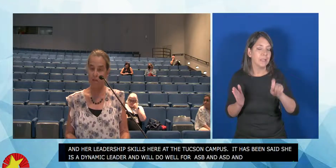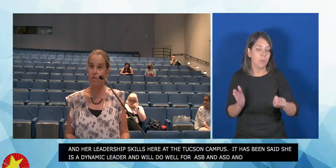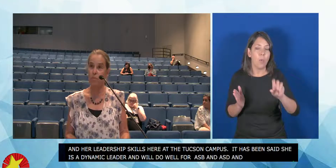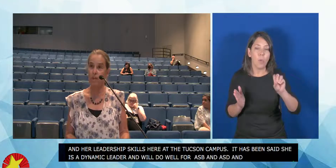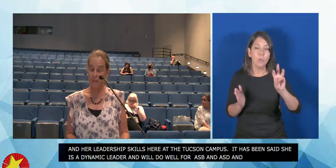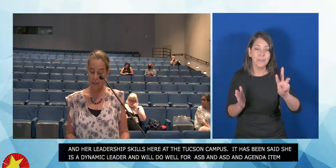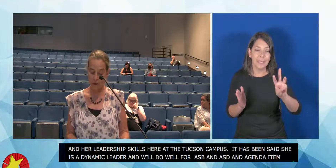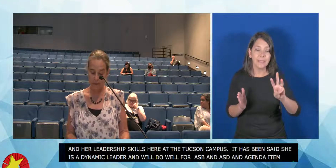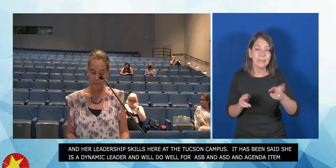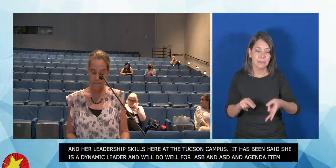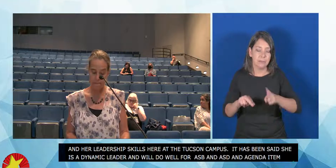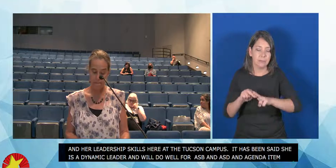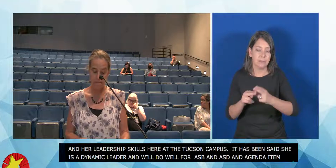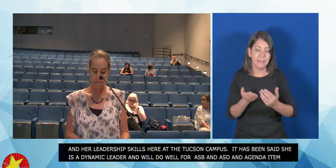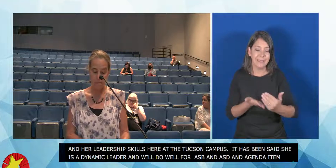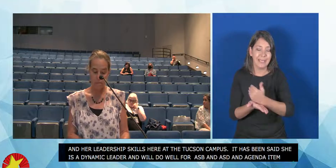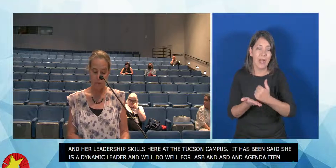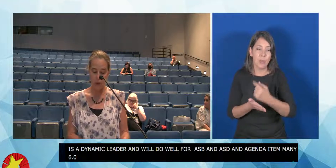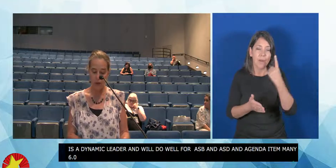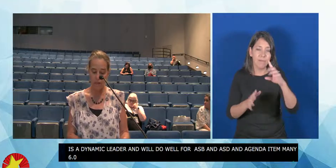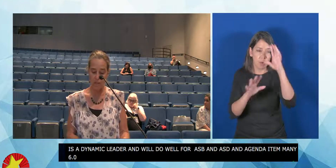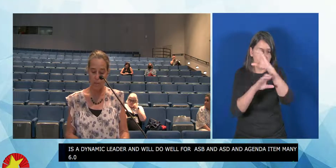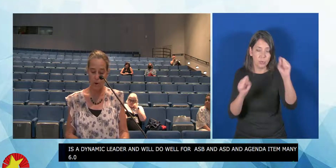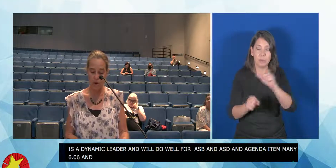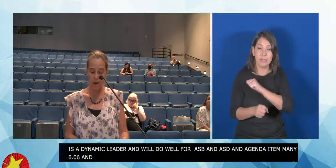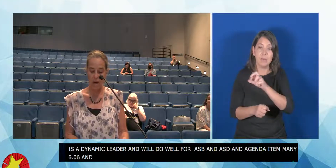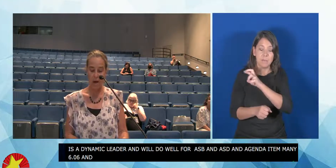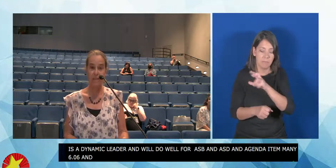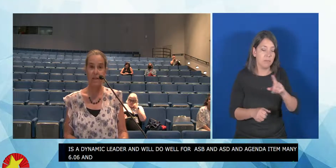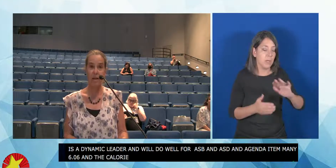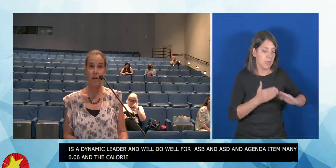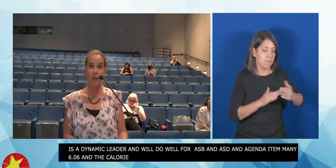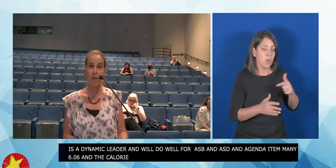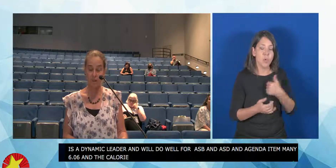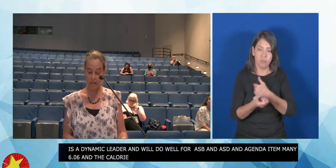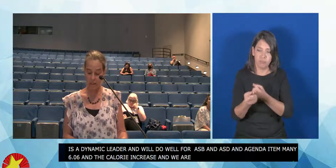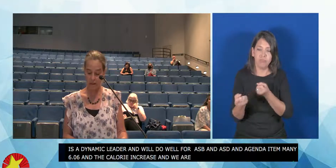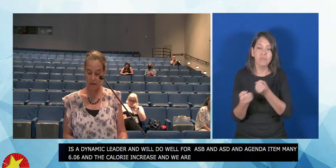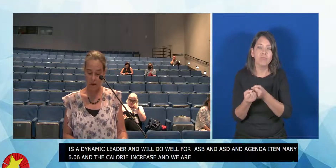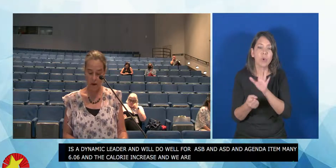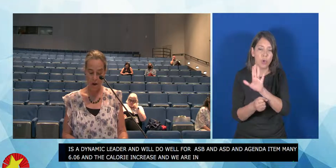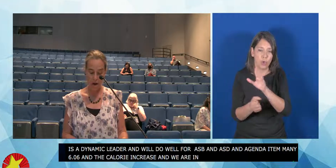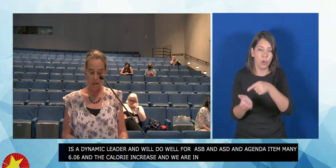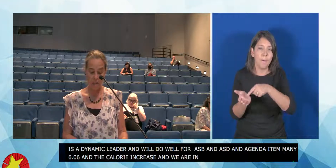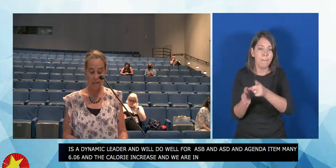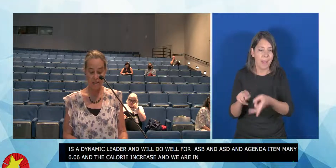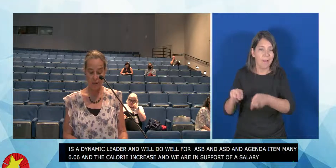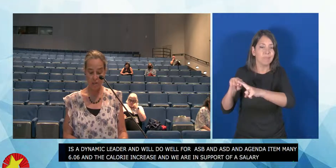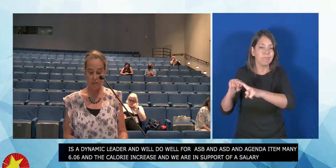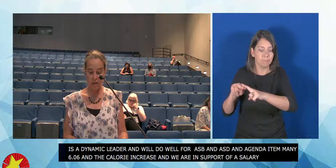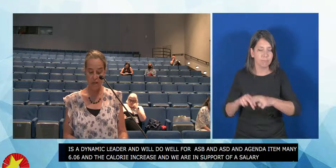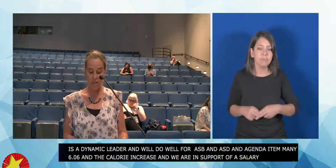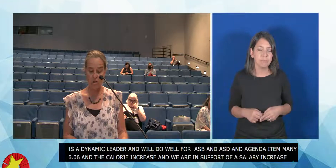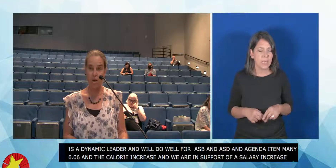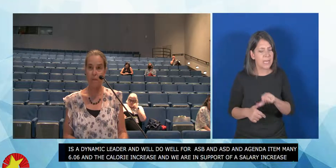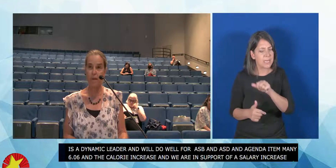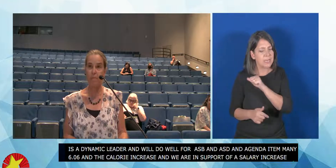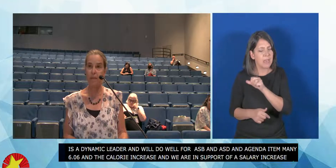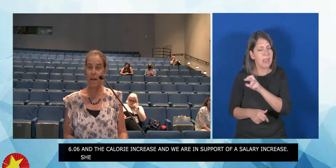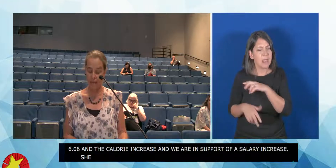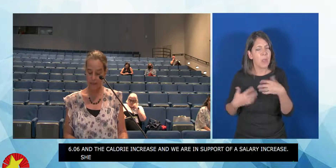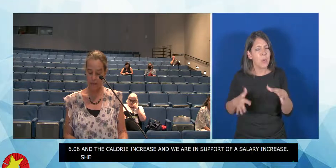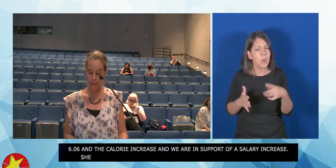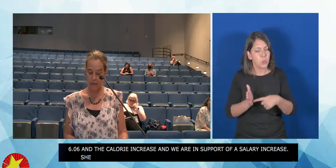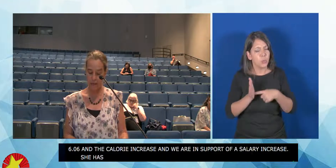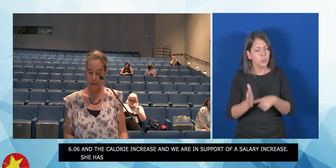increase for Superintendent Reichman. We are in support of a salary increase. She has demonstrated a strong commitment